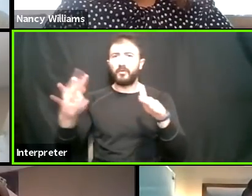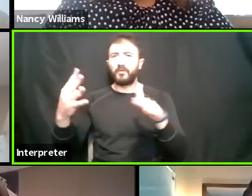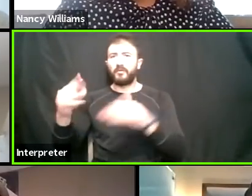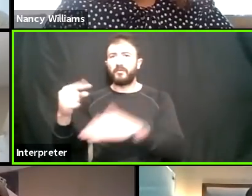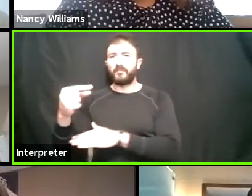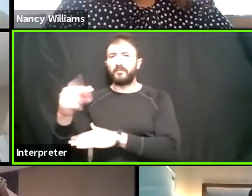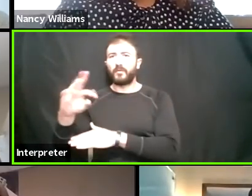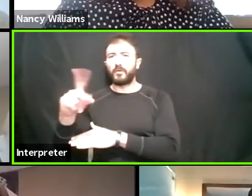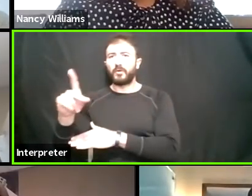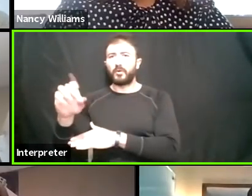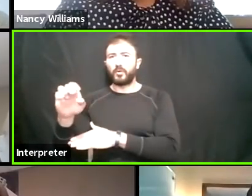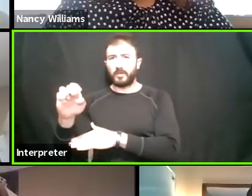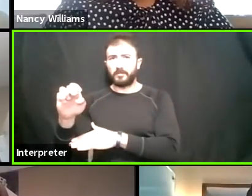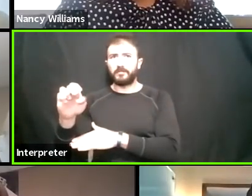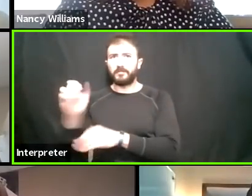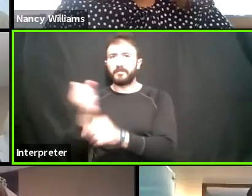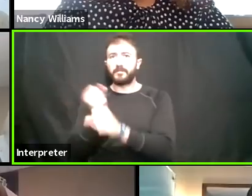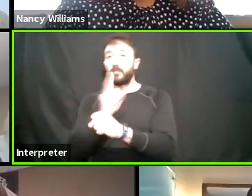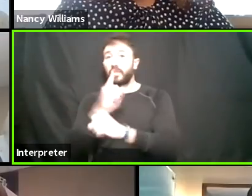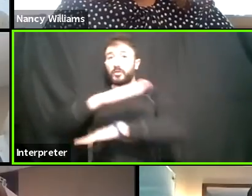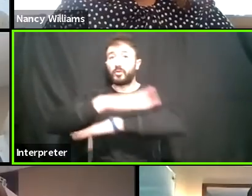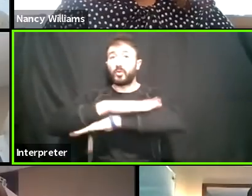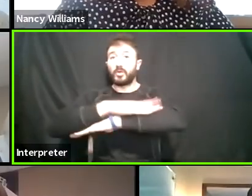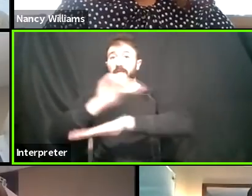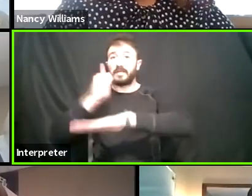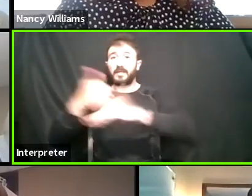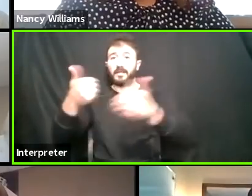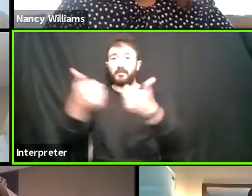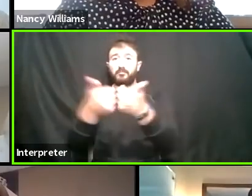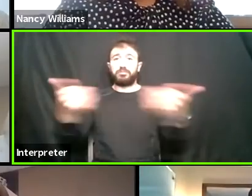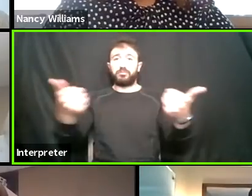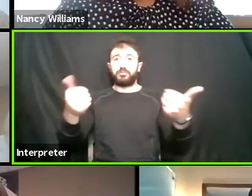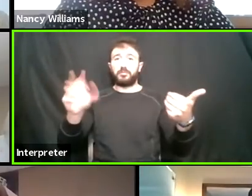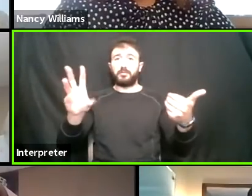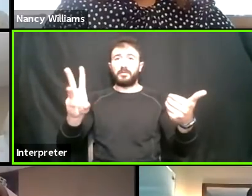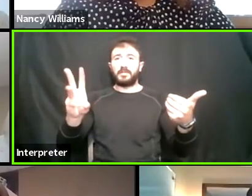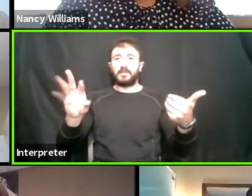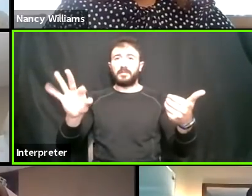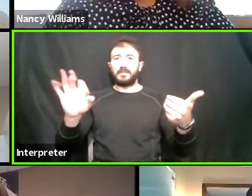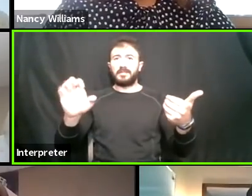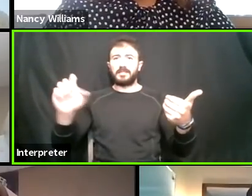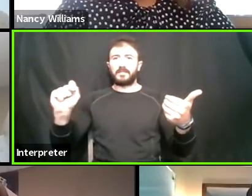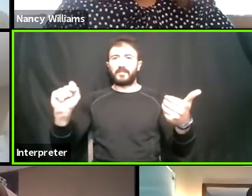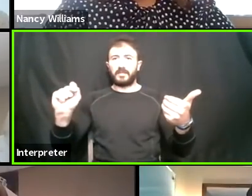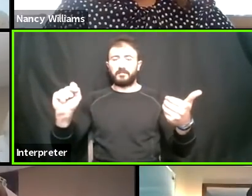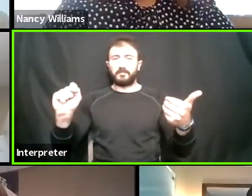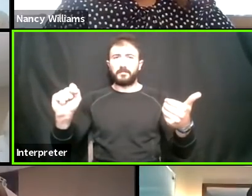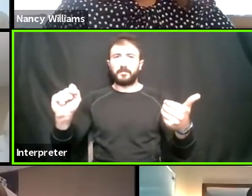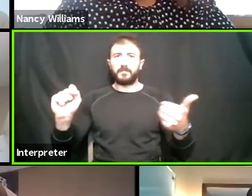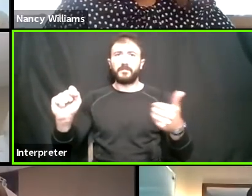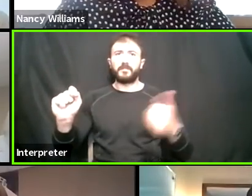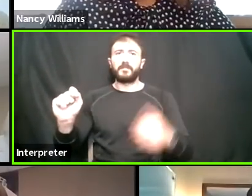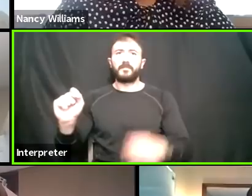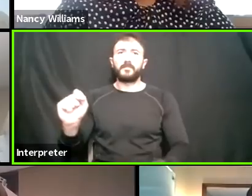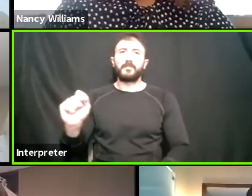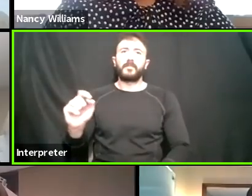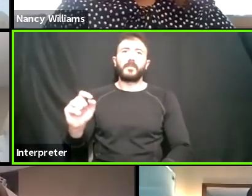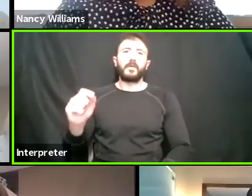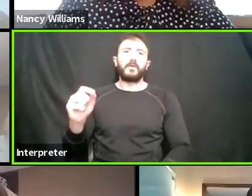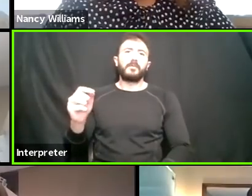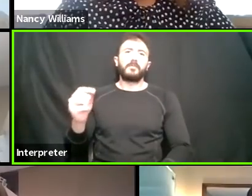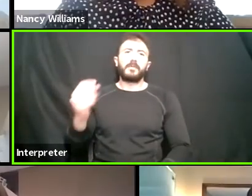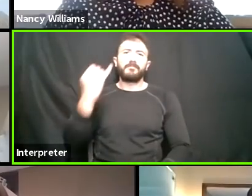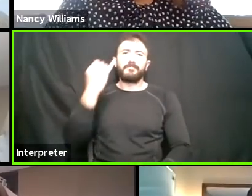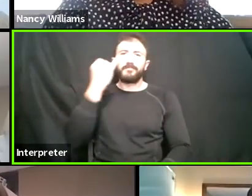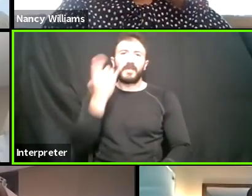6 feet apart. There's been a common question about, they've seen it maybe on a picture or so forth. There's one desk that's like right next to the sink. How's